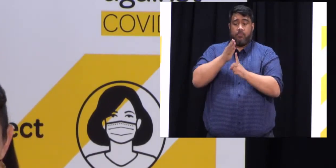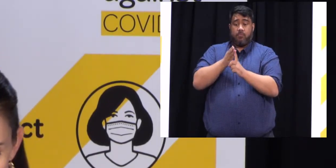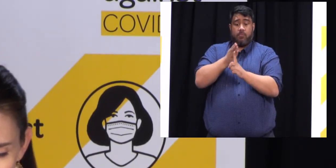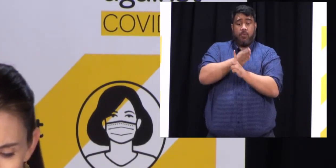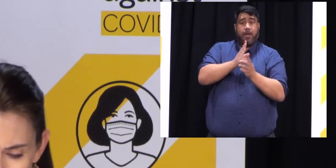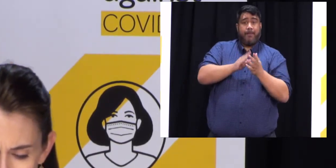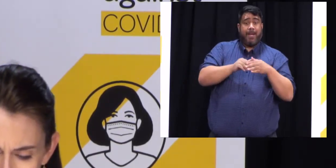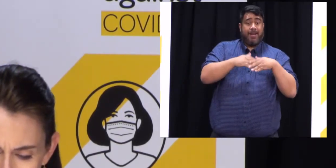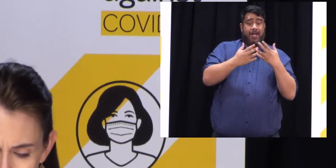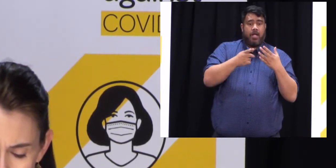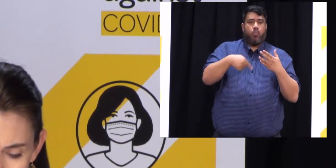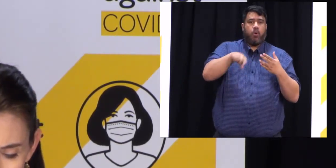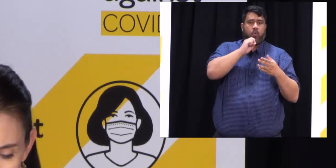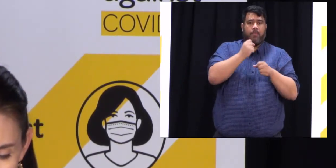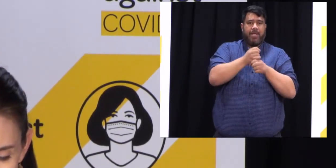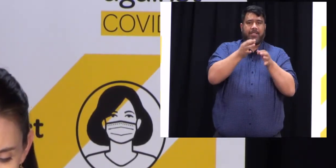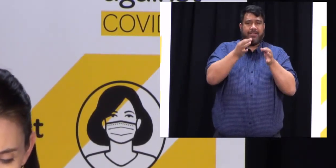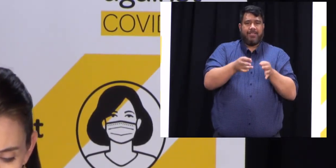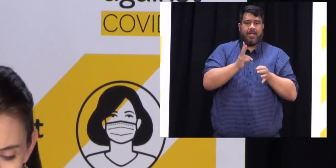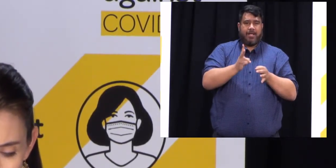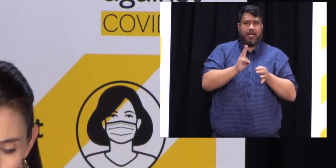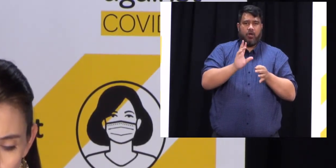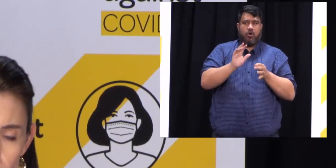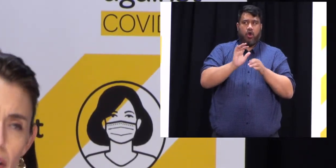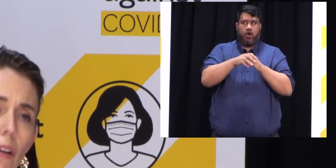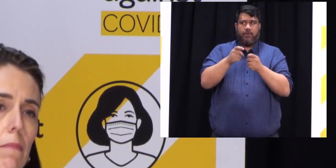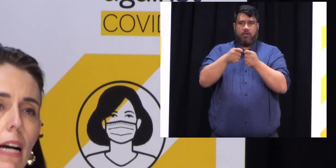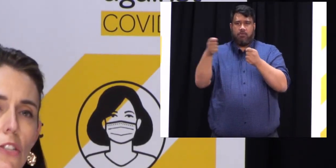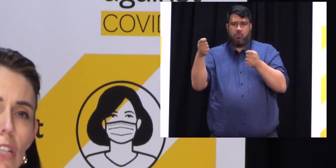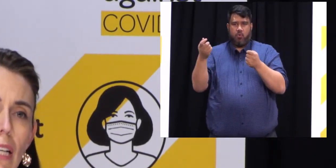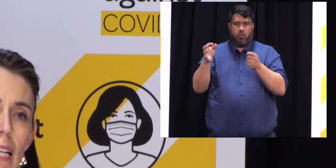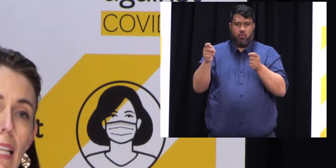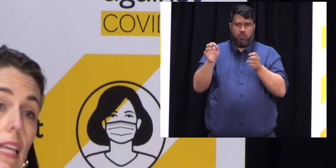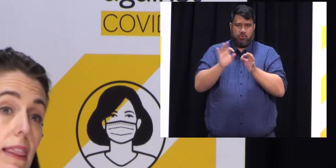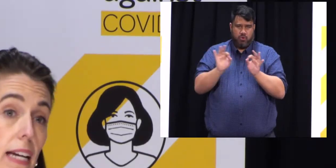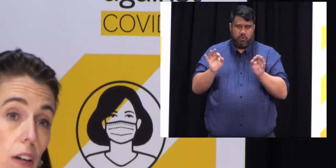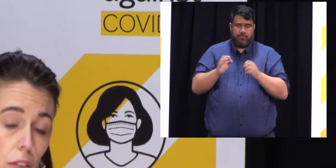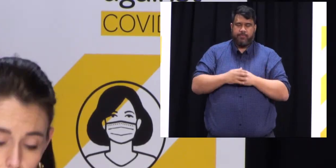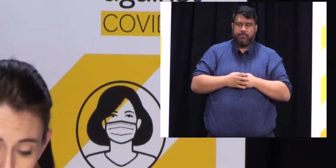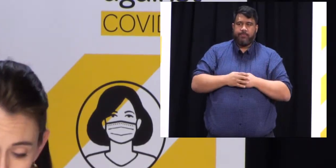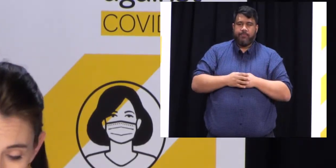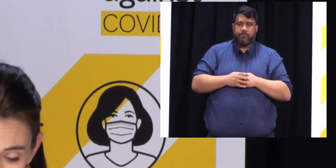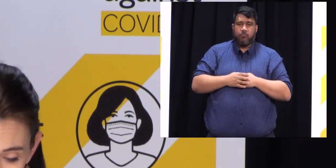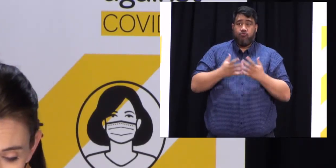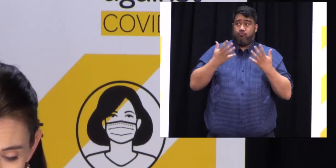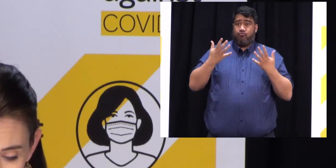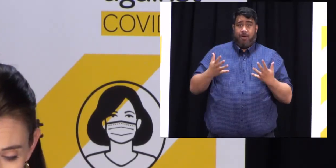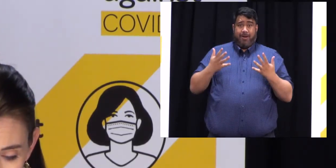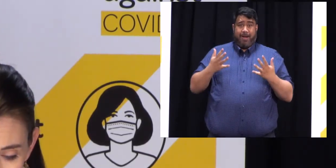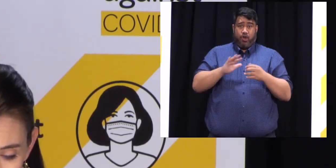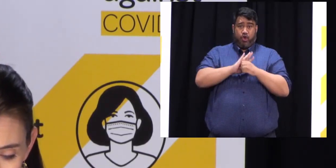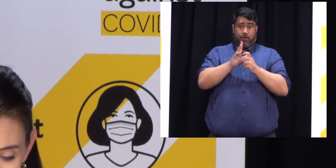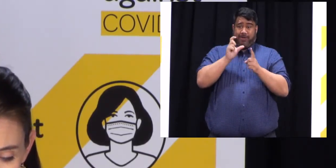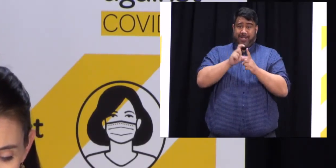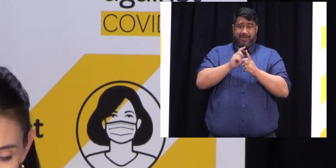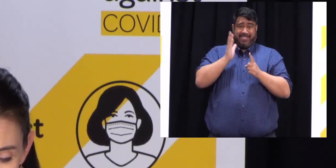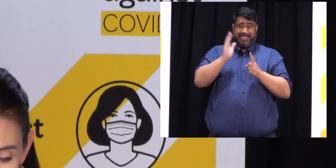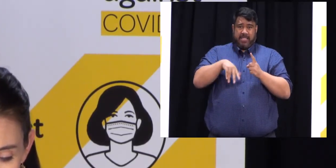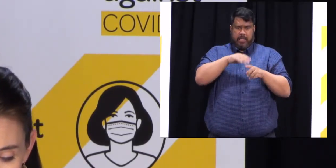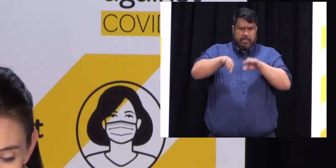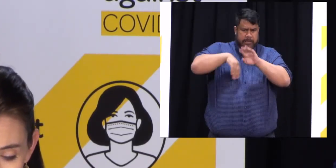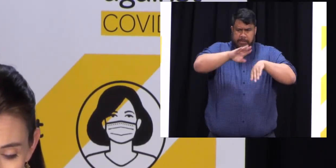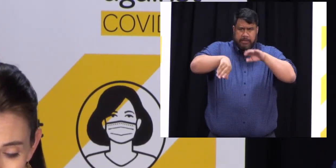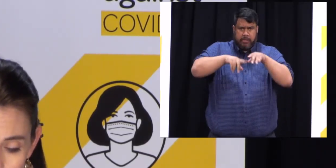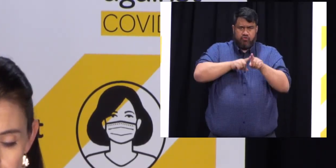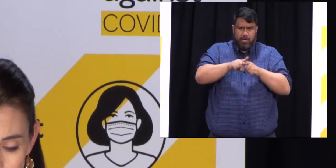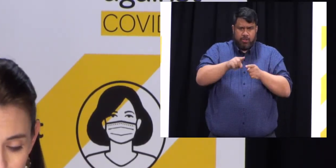and the decisions that we've made today, you can see we are still very much in the thick of this outbreak. But I can also